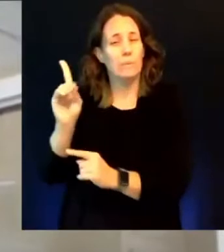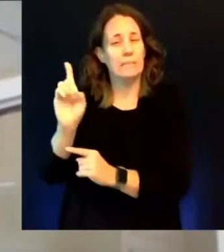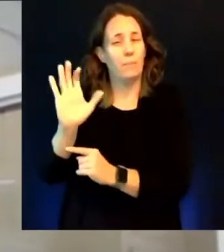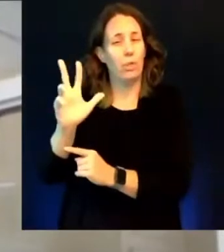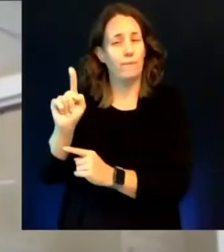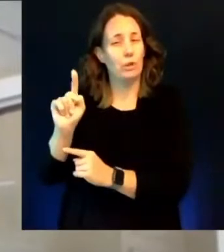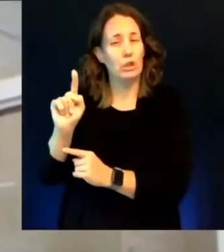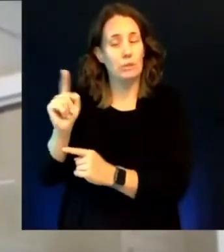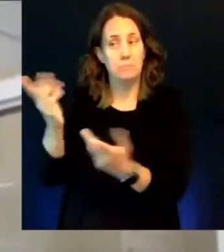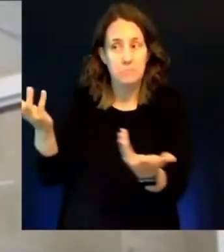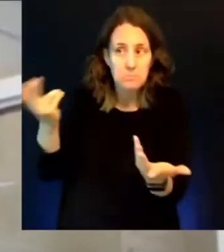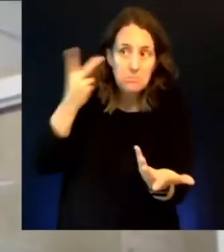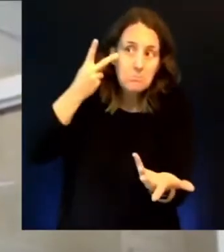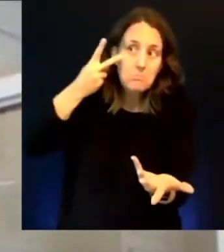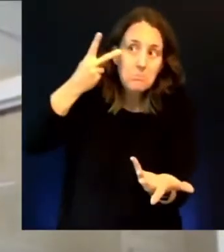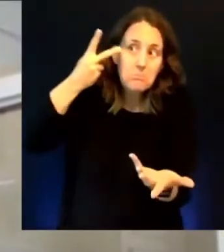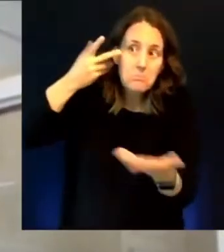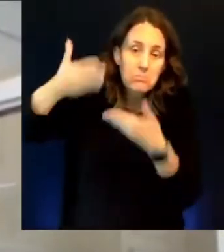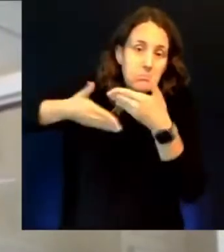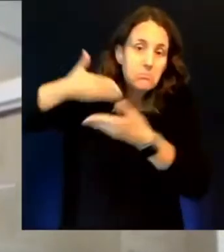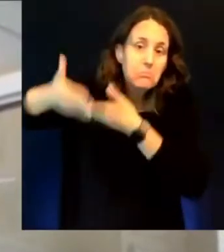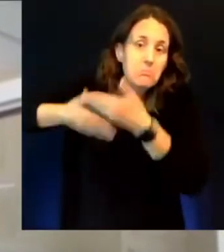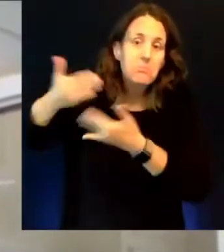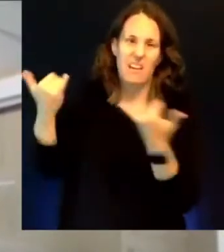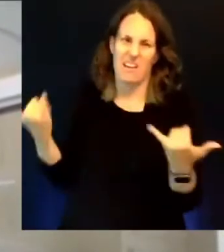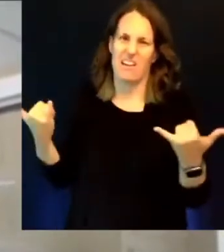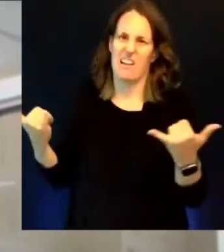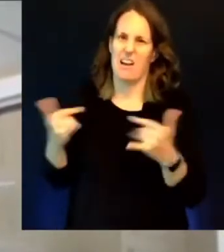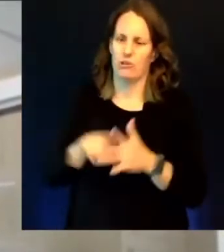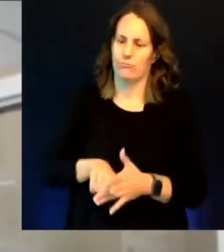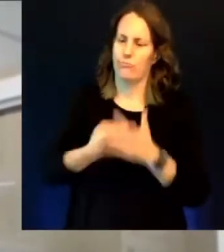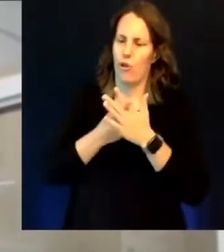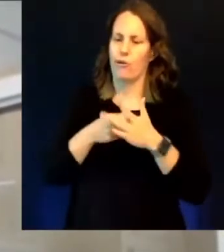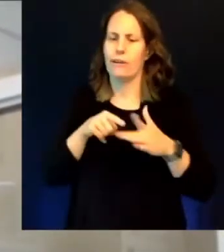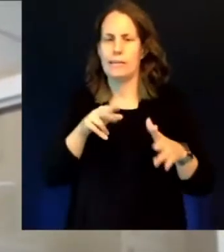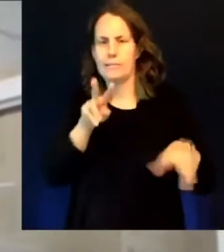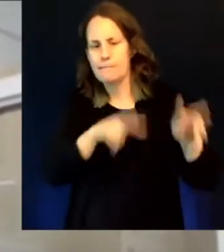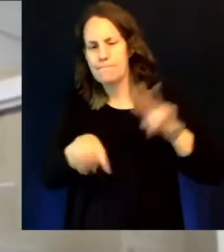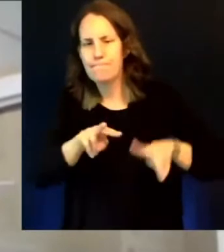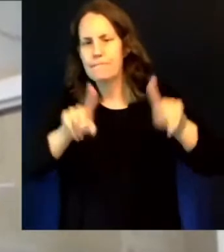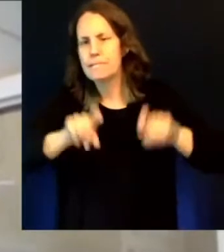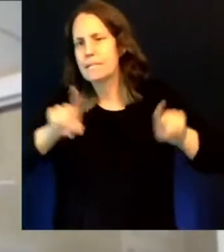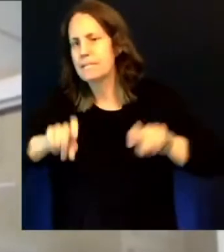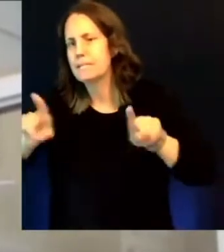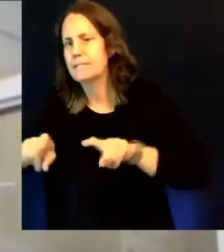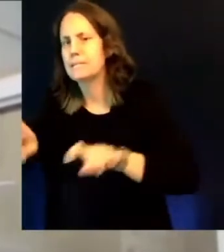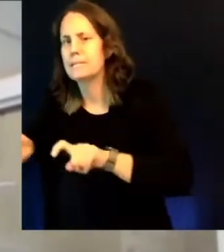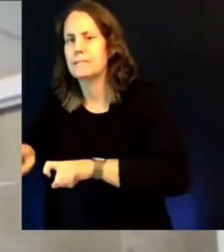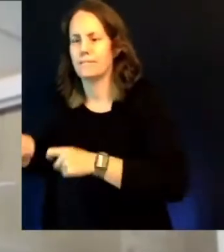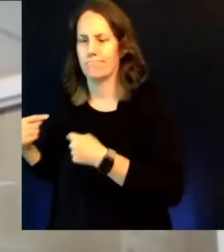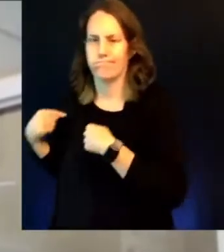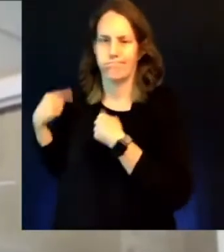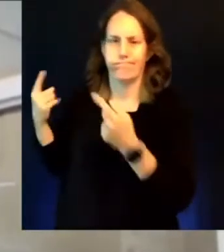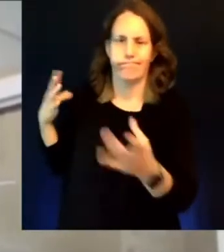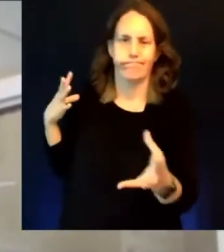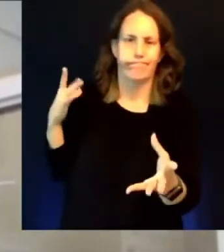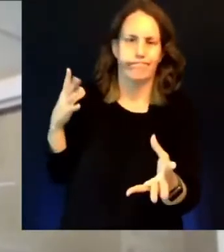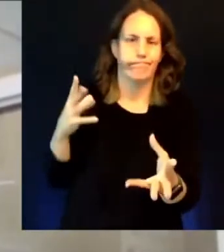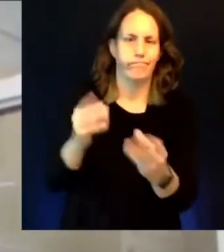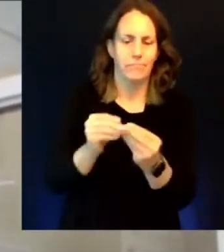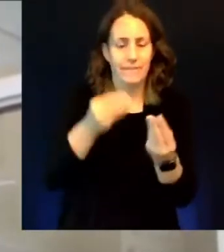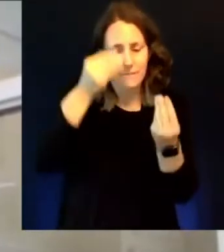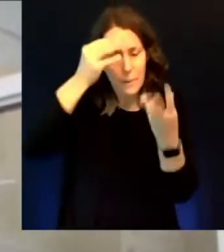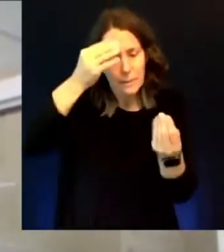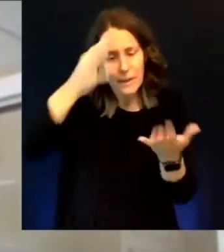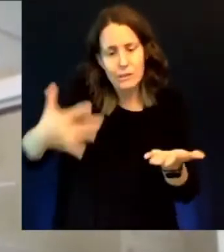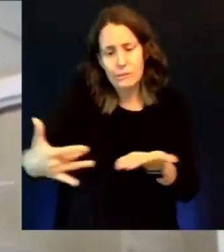completion of the clinical trials, analysis of those data, submitting those data to the FDA. We've heard people in federal government say that they hoped